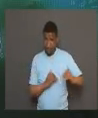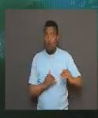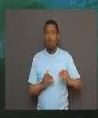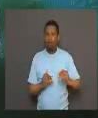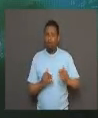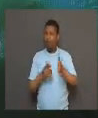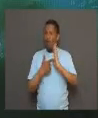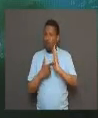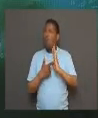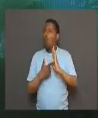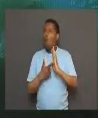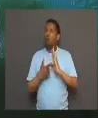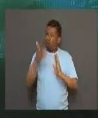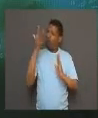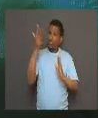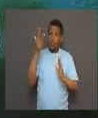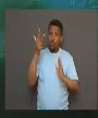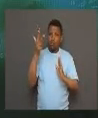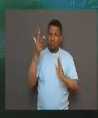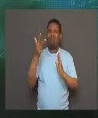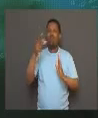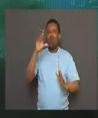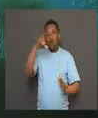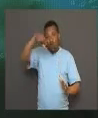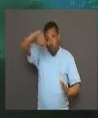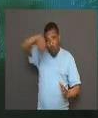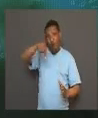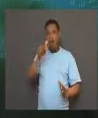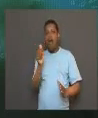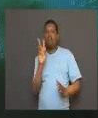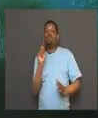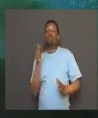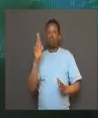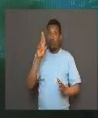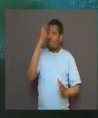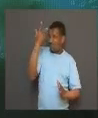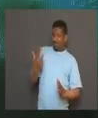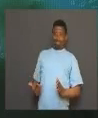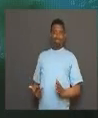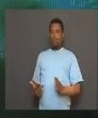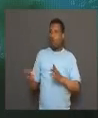almost 3/4 of the entire world population.